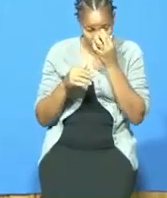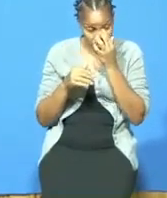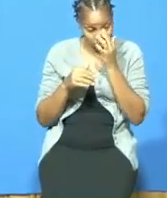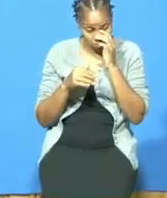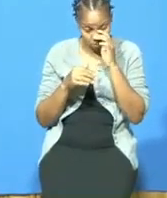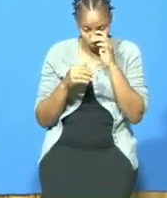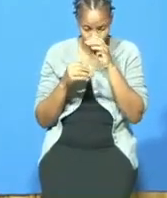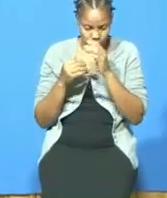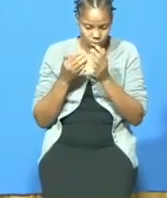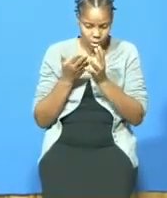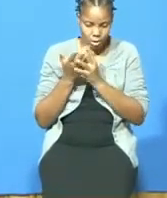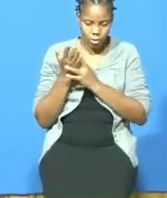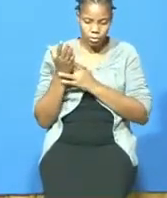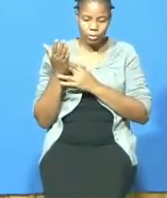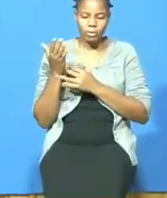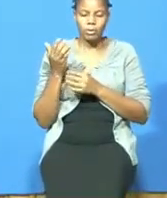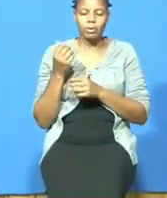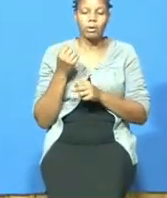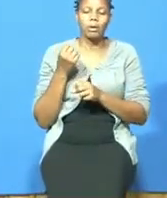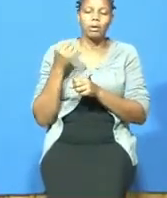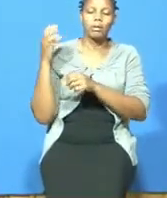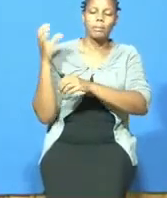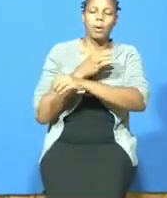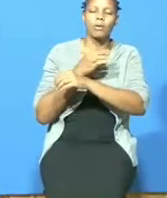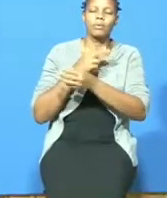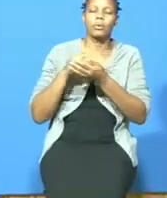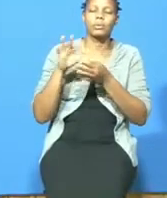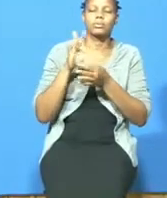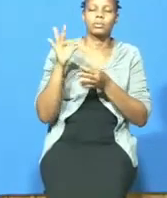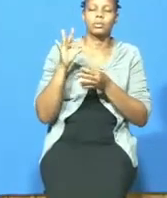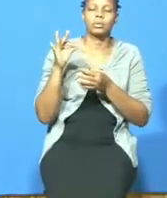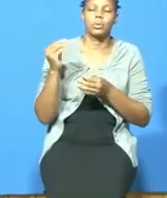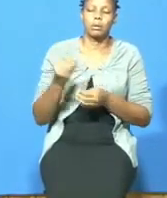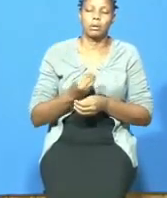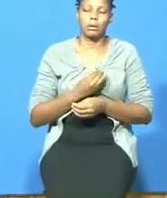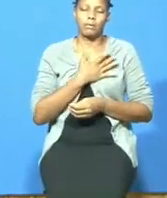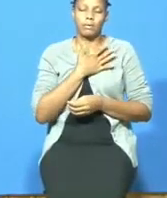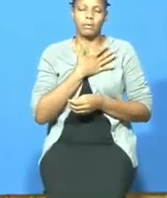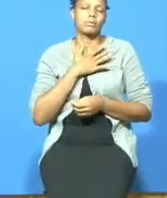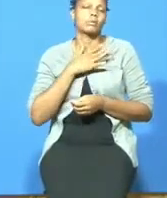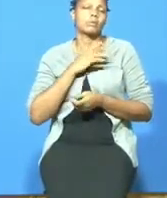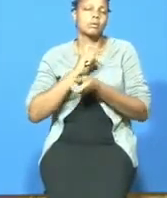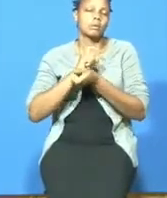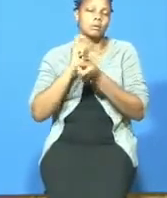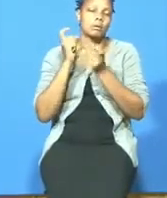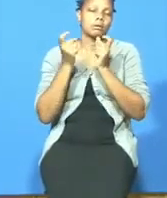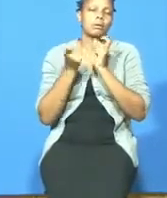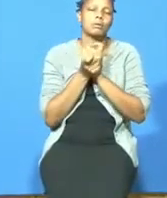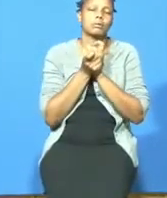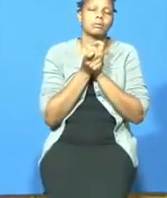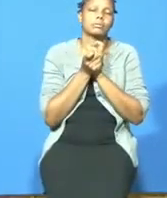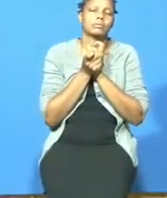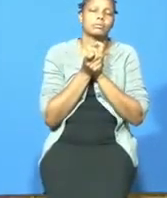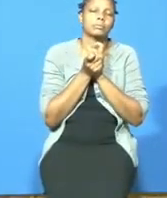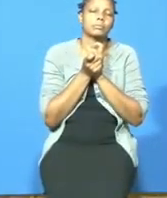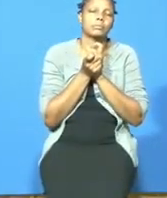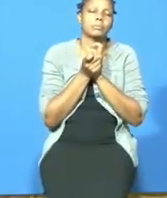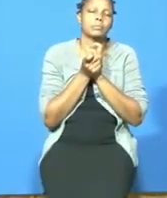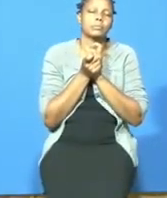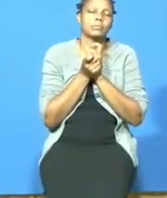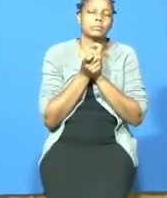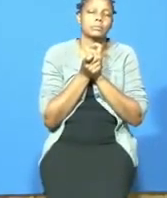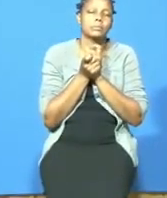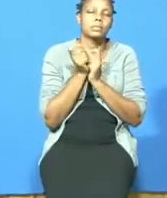of the Holy Spirit, you will bring conviction, you will bring conversion, and you will bring